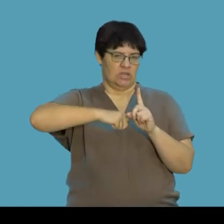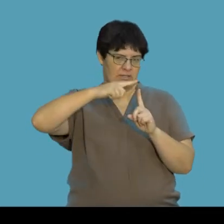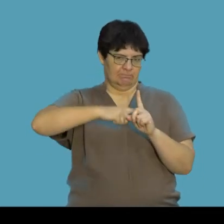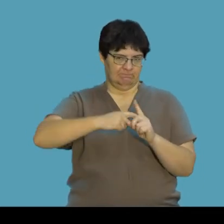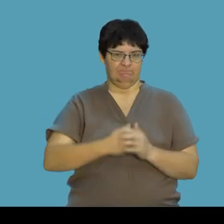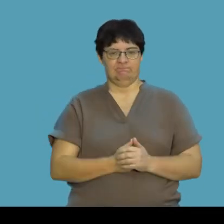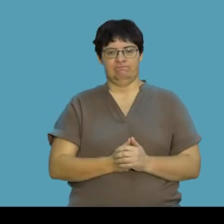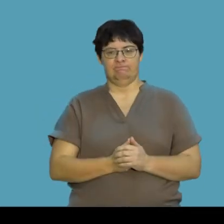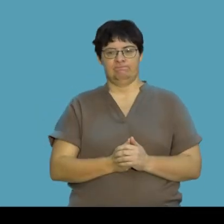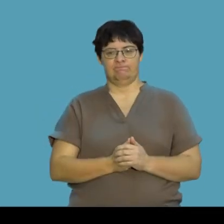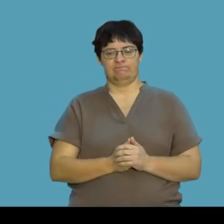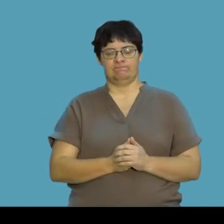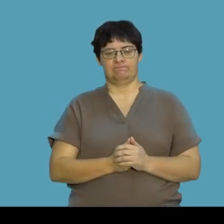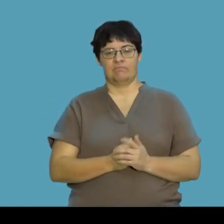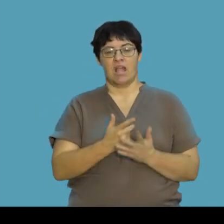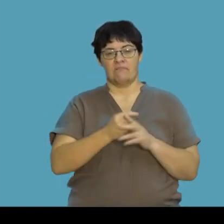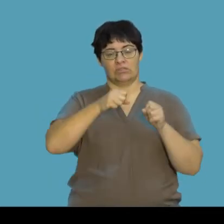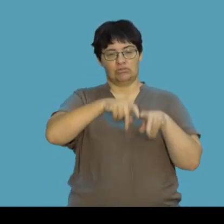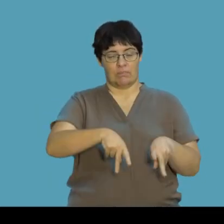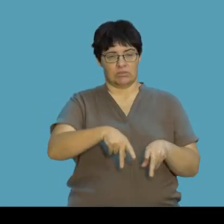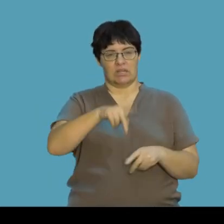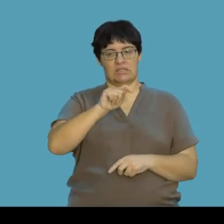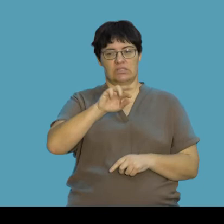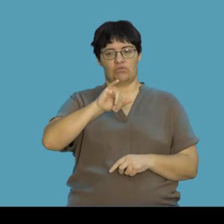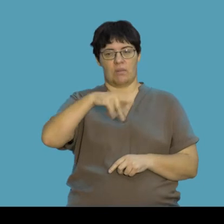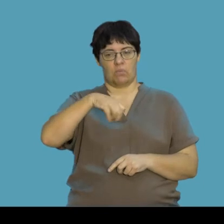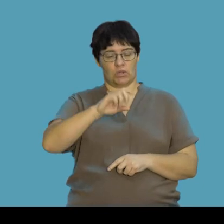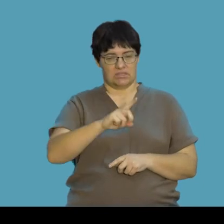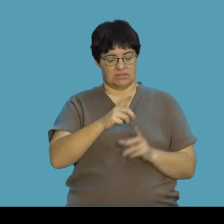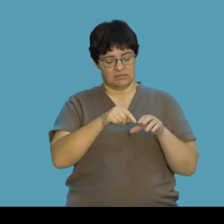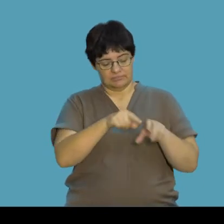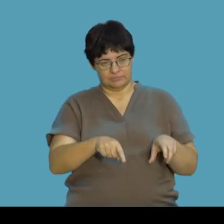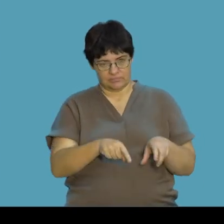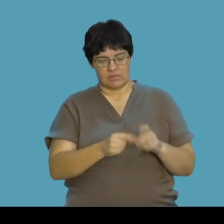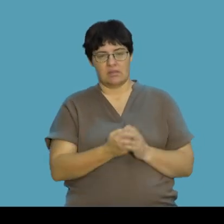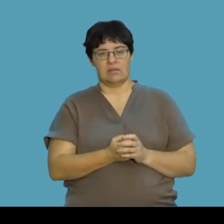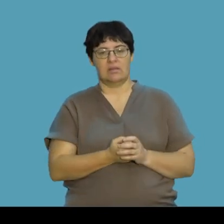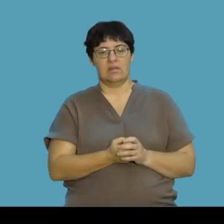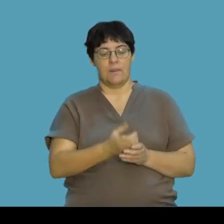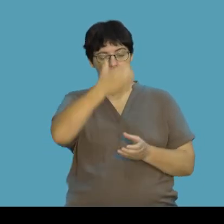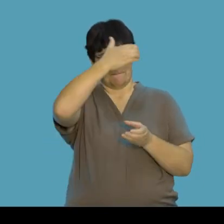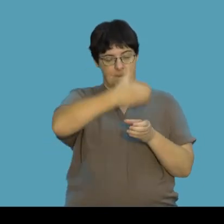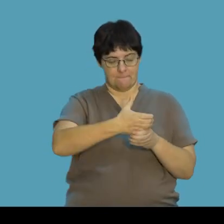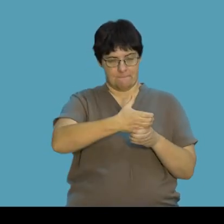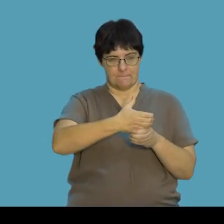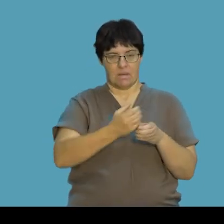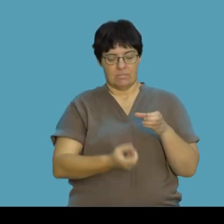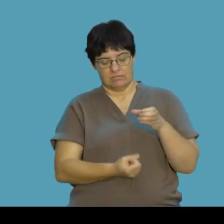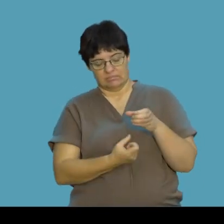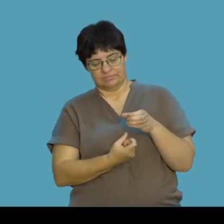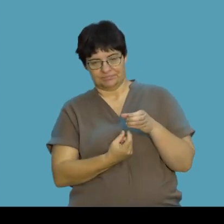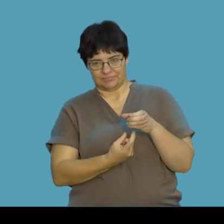temperature, okay? And then we'll also have a tripod stand on which we'll place the beaker for us to be able to